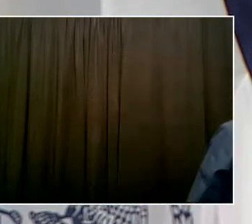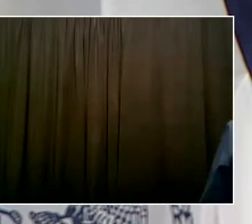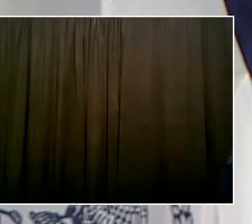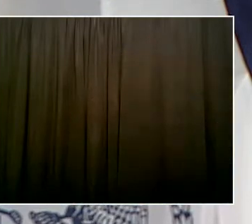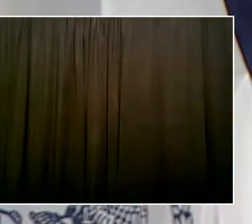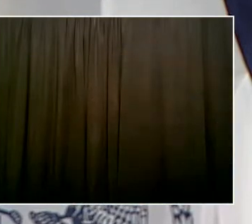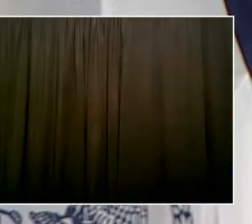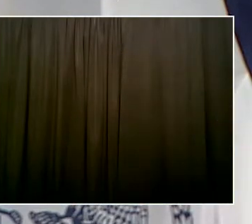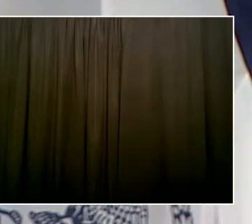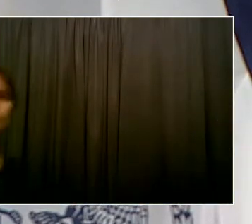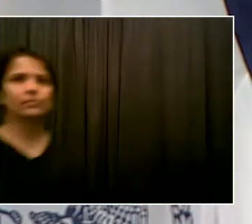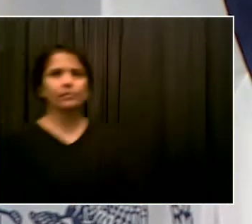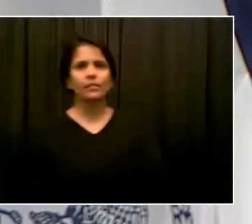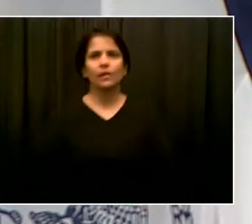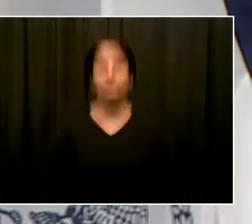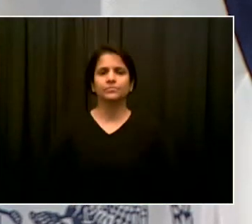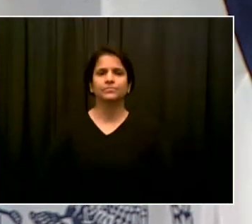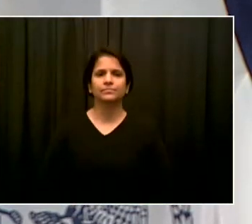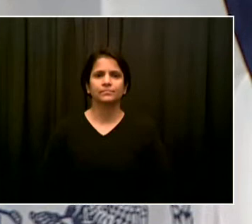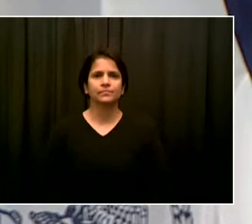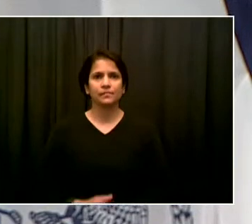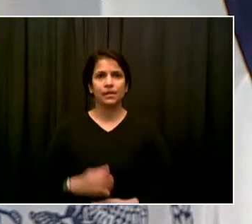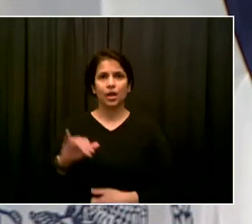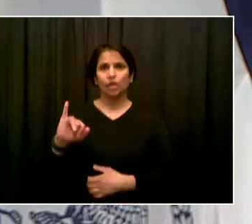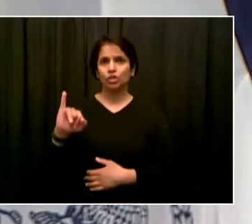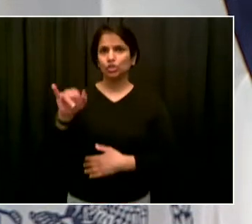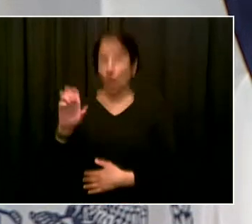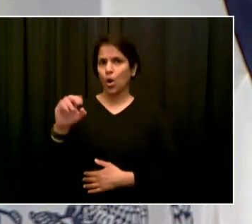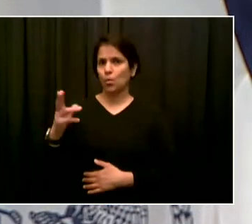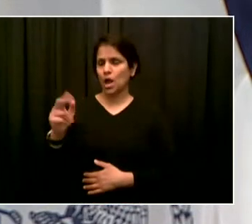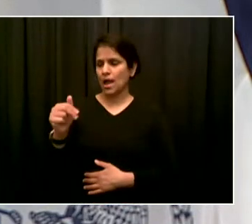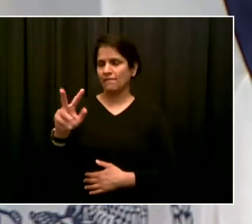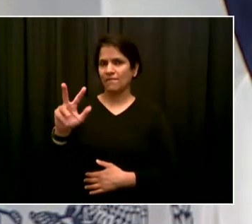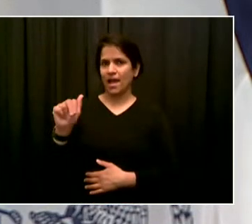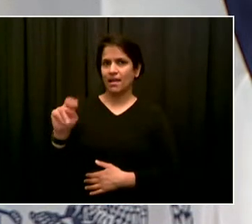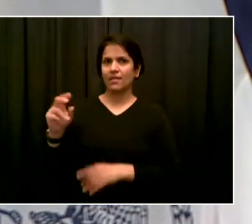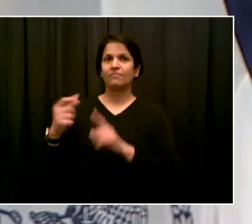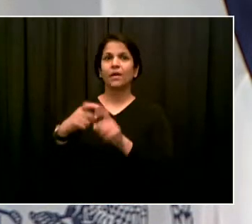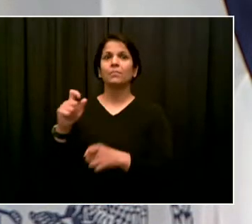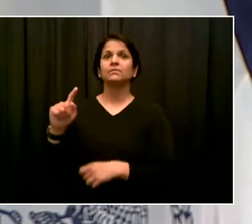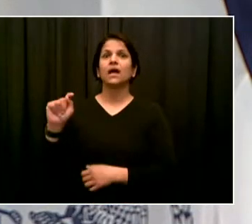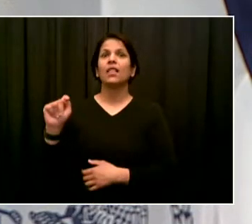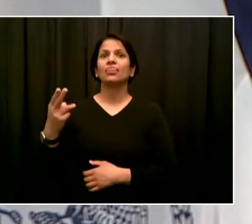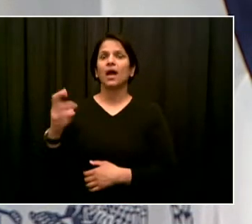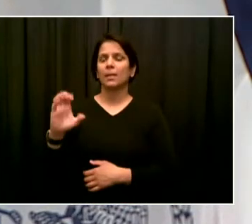Hi, Mr. Mayor. I wanted to ask you about the decision to